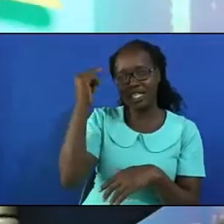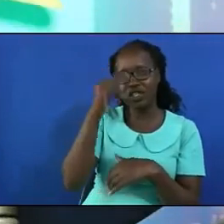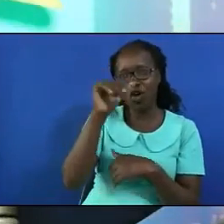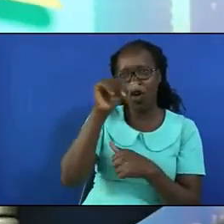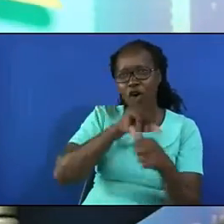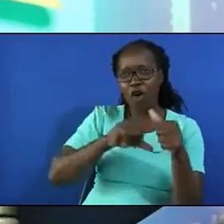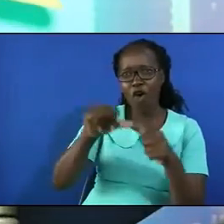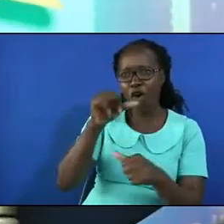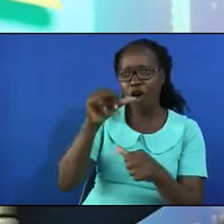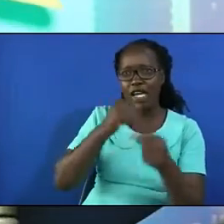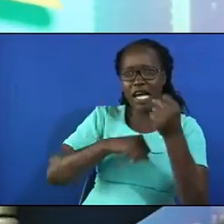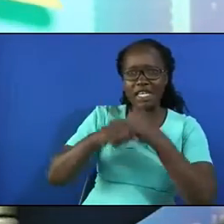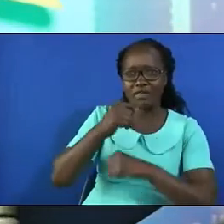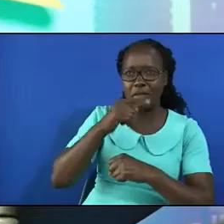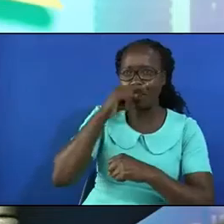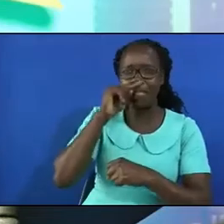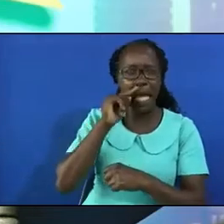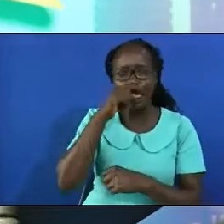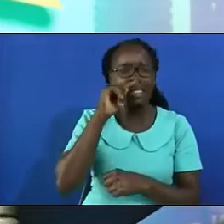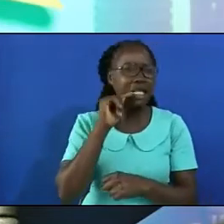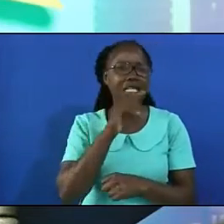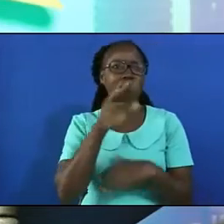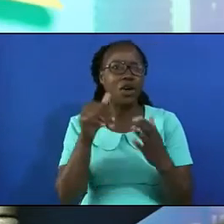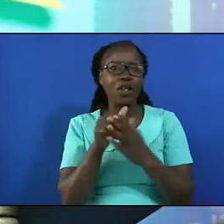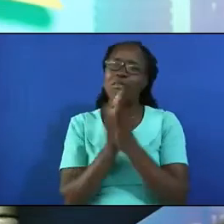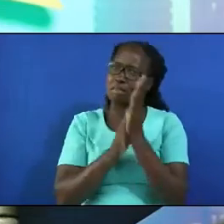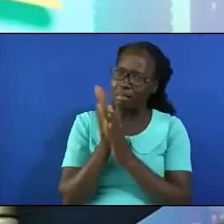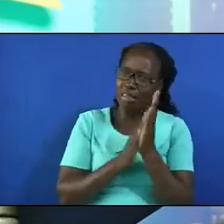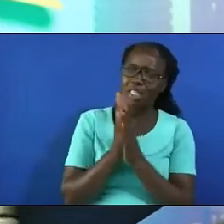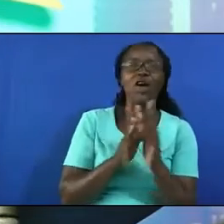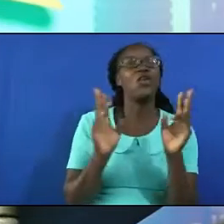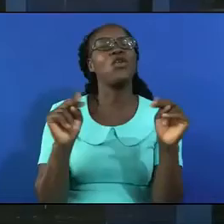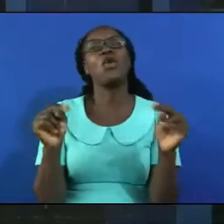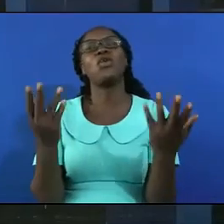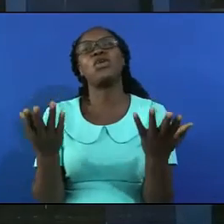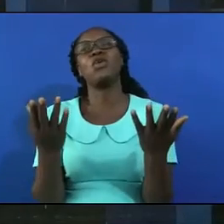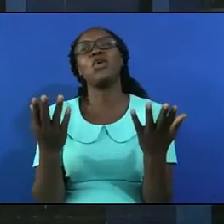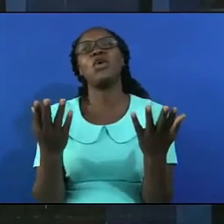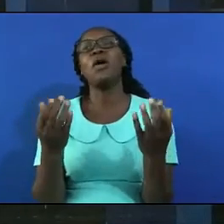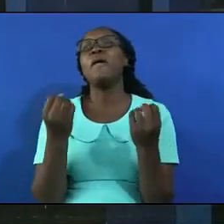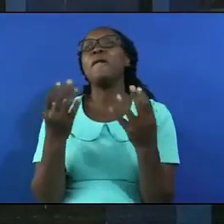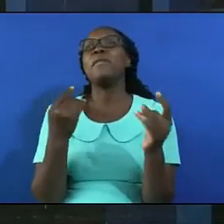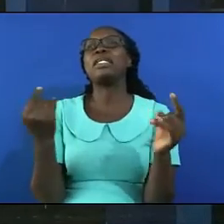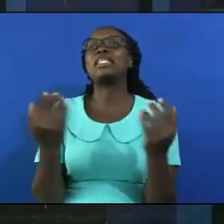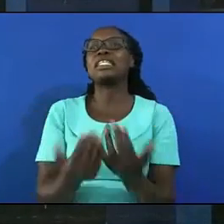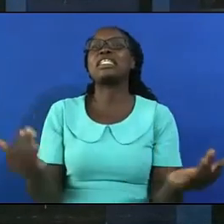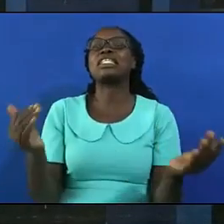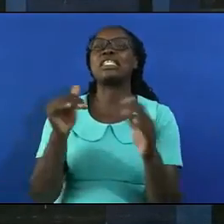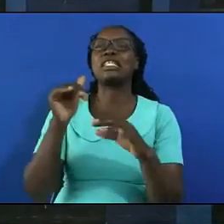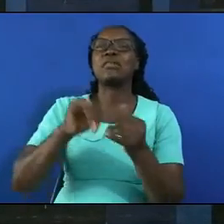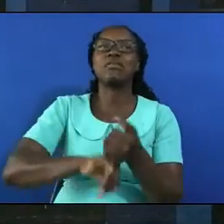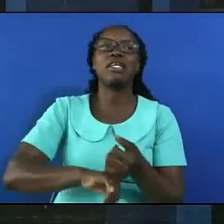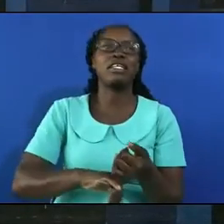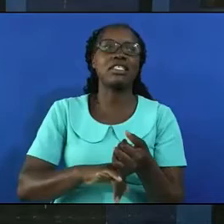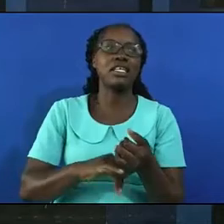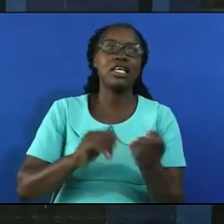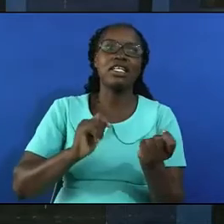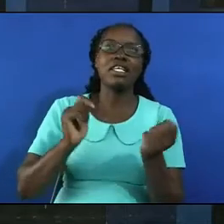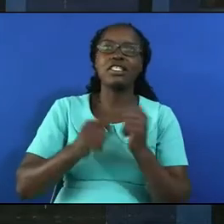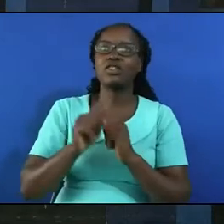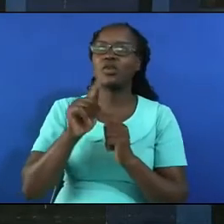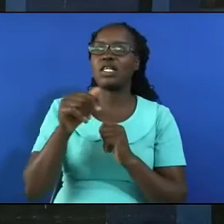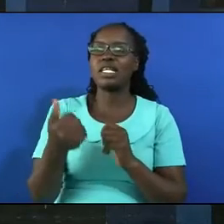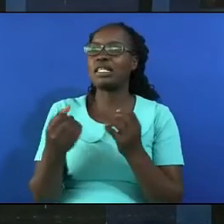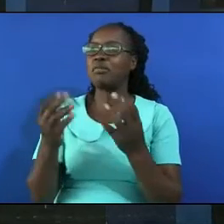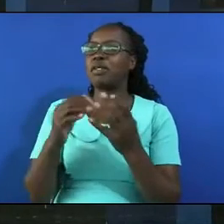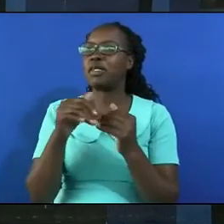all endless activity of sex, so they are thinking it's very exciting. No, no, no. There is paying bills in marriage. Are we together? And there is adjusting to each other